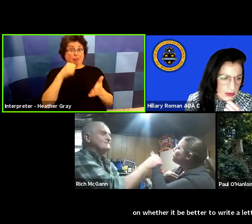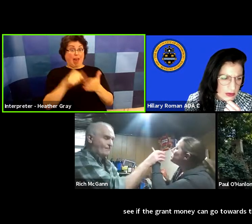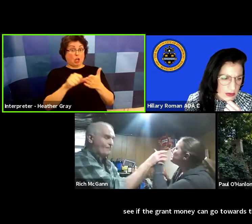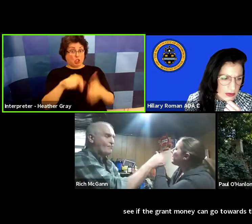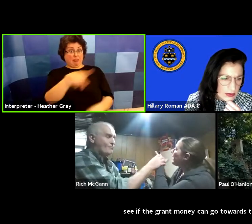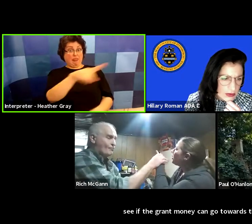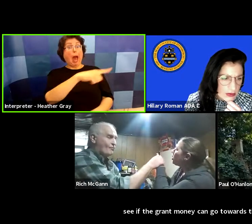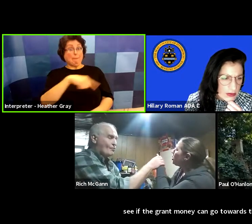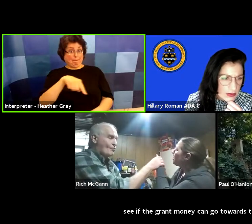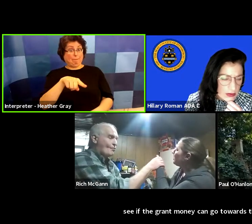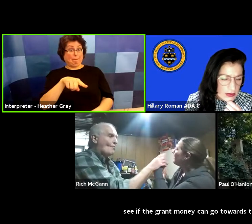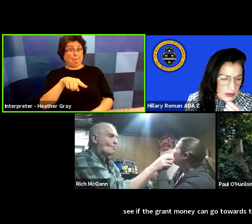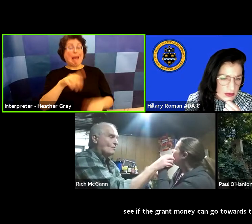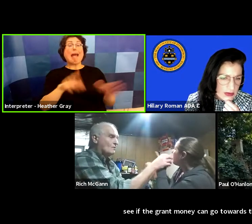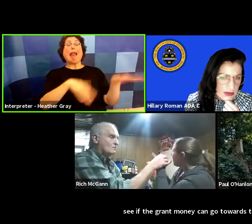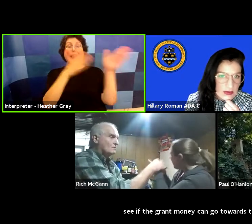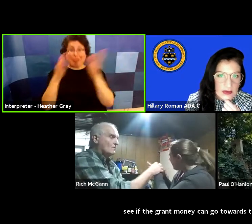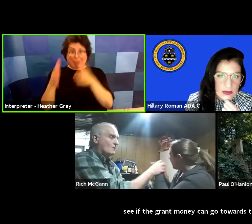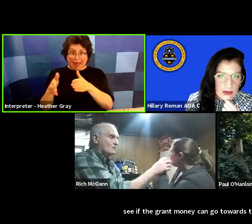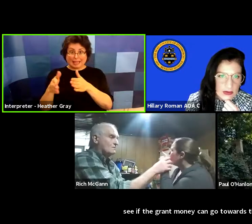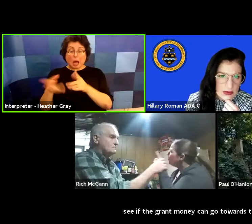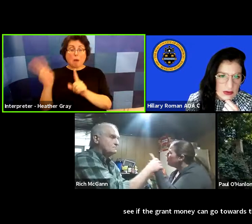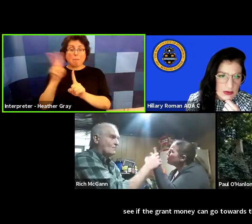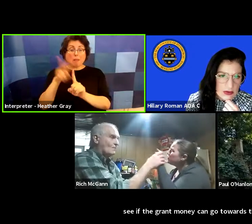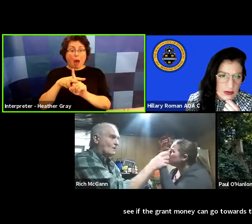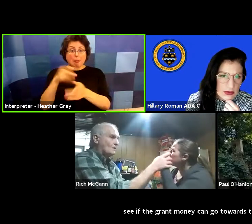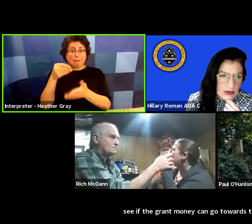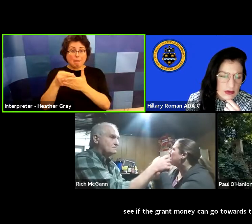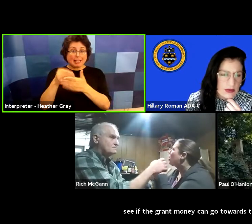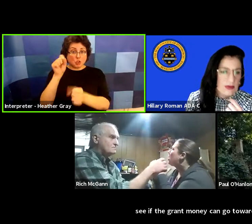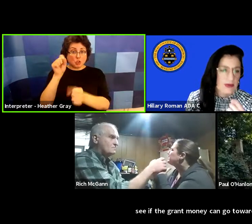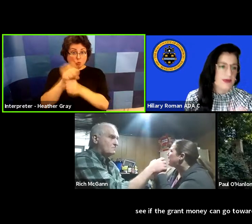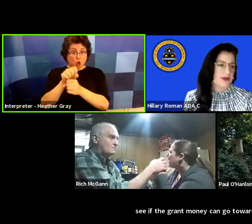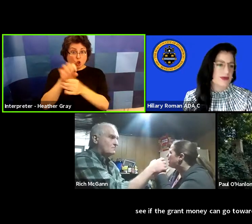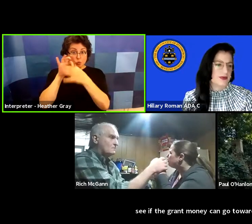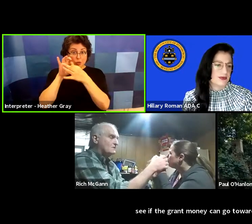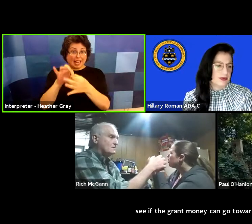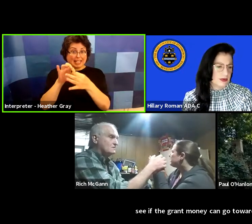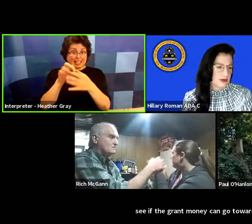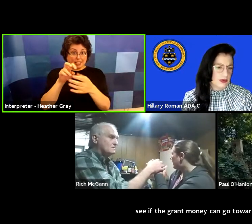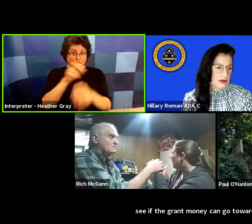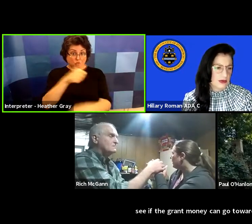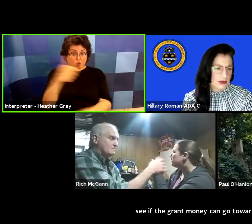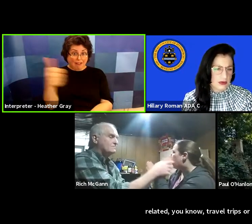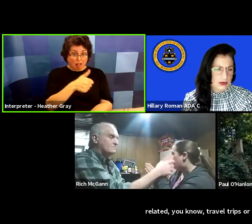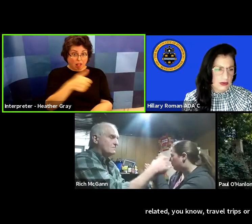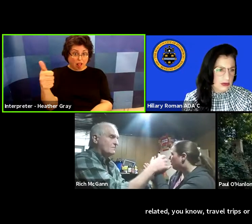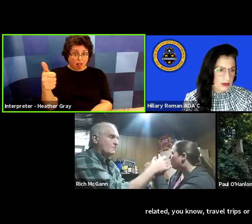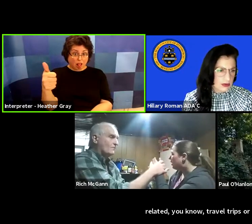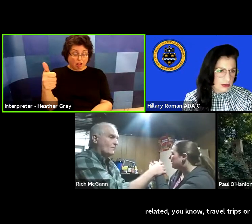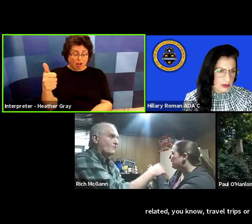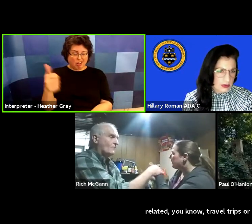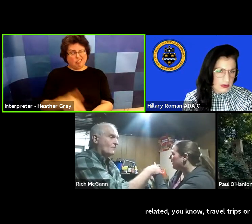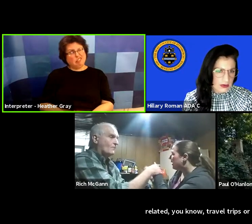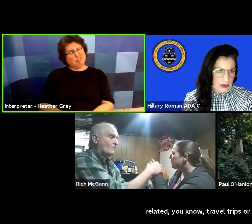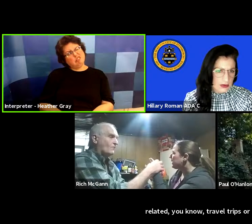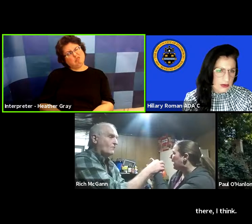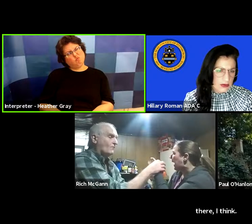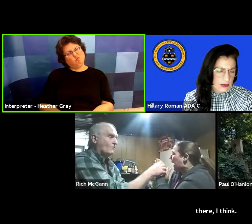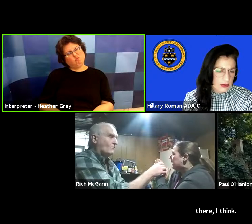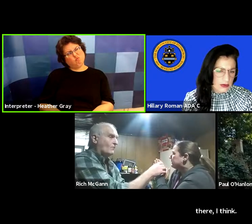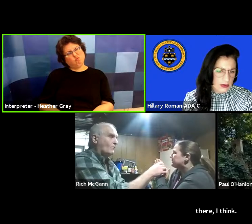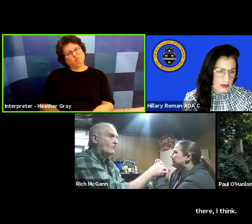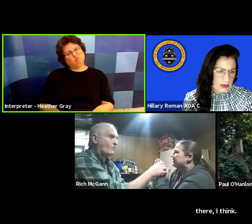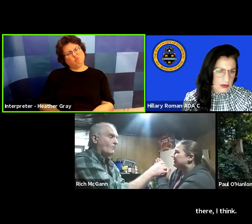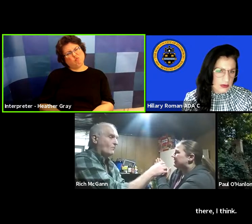work-related, you know, travel trips, or going from there. I think, yeah, not really reaching